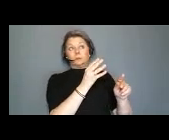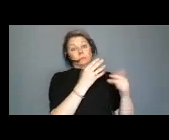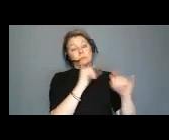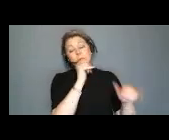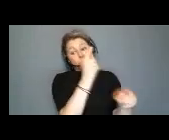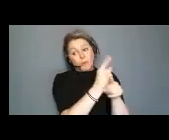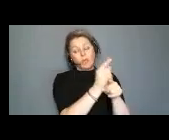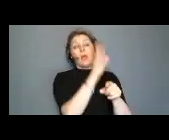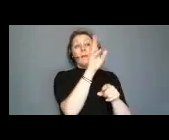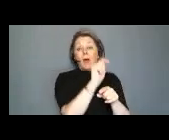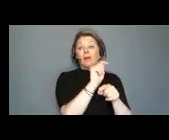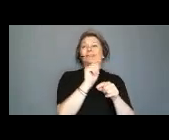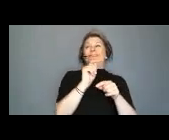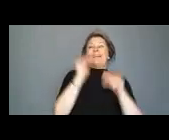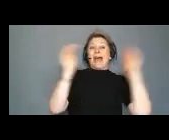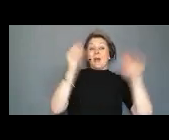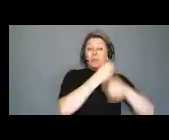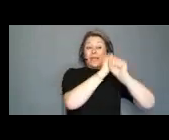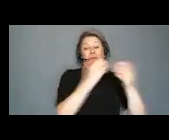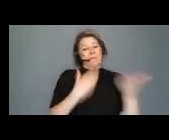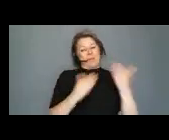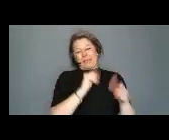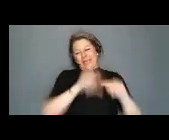but adult protection may not necessarily be involved.